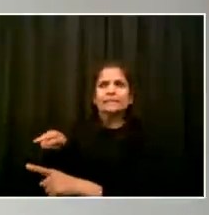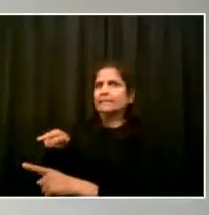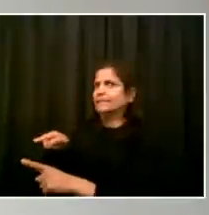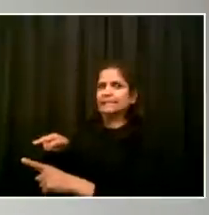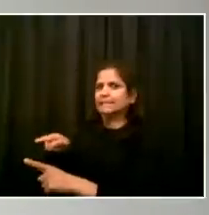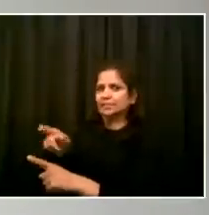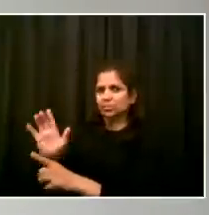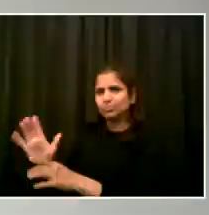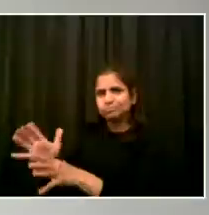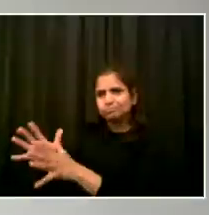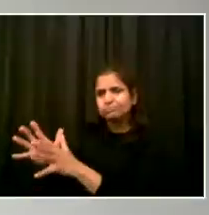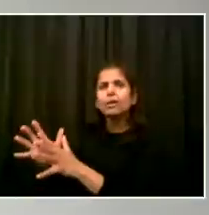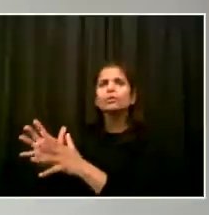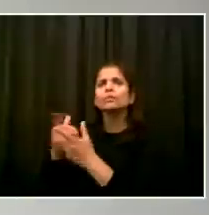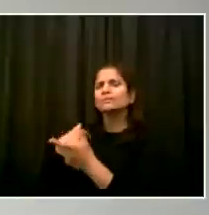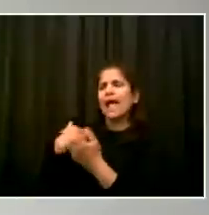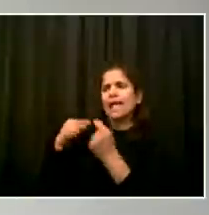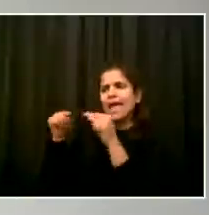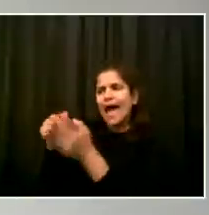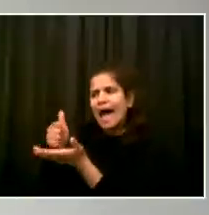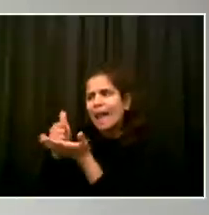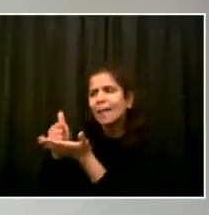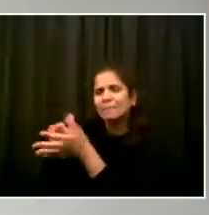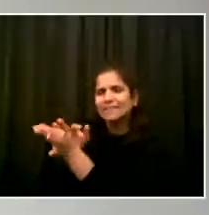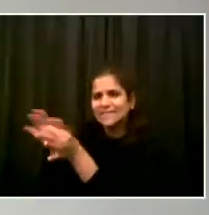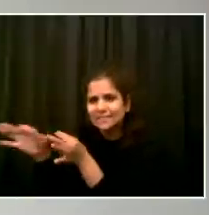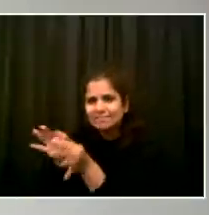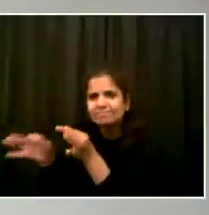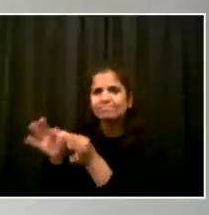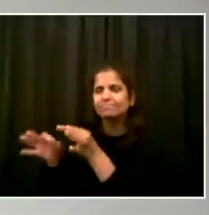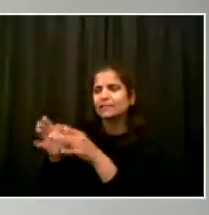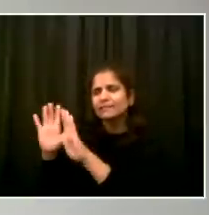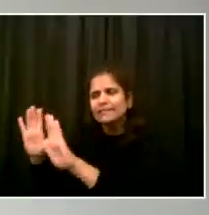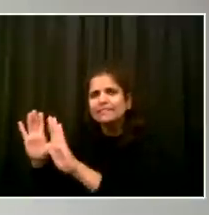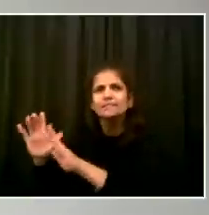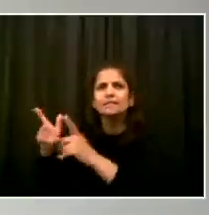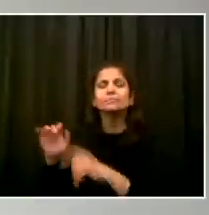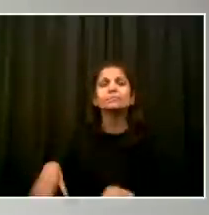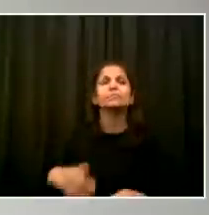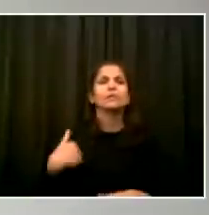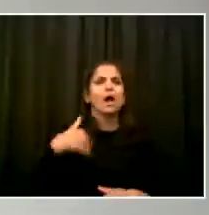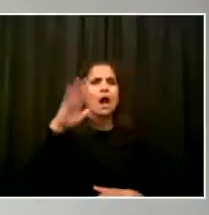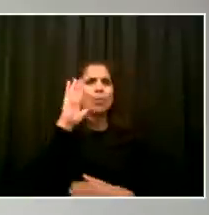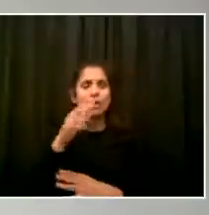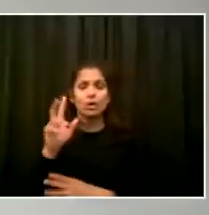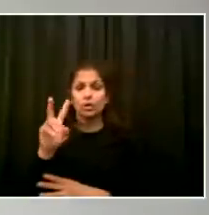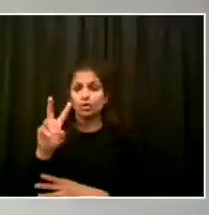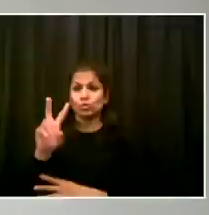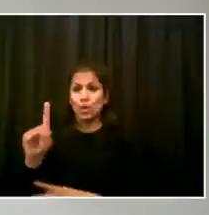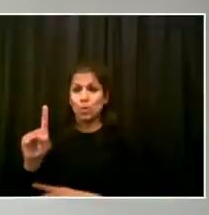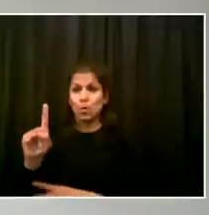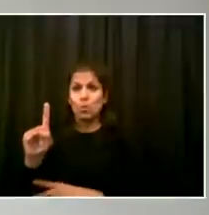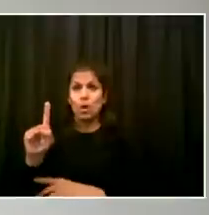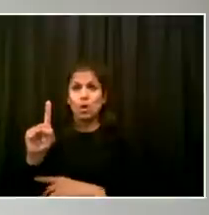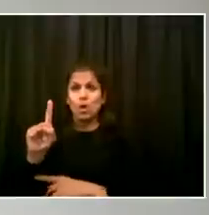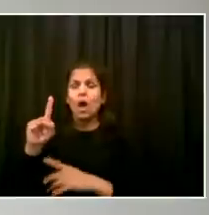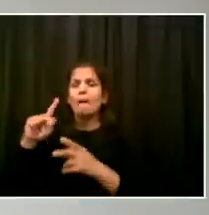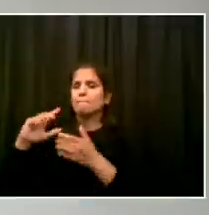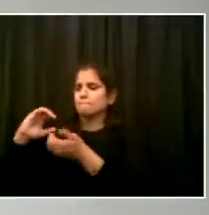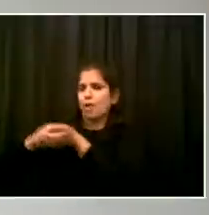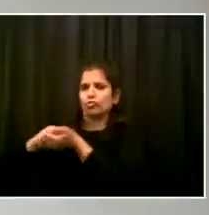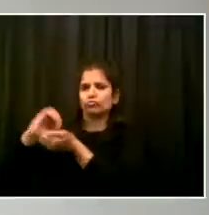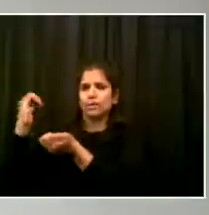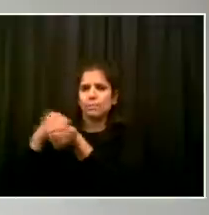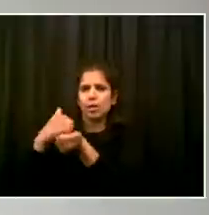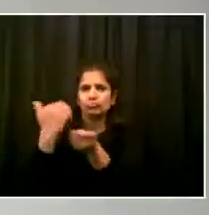have partners across 21 different communities out on the street from the community of the community that have deep inroads and